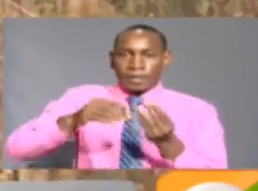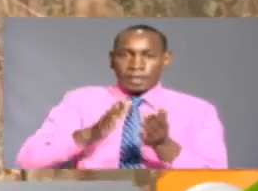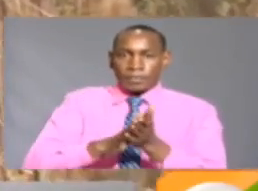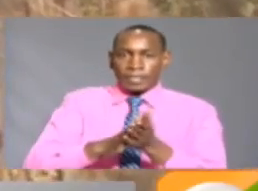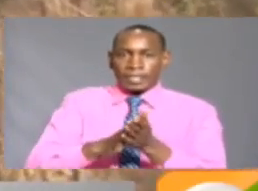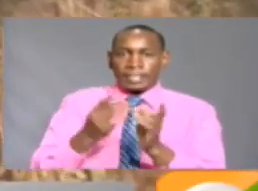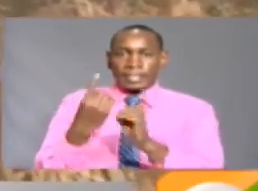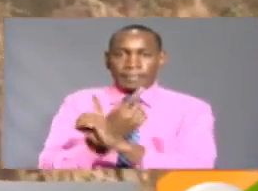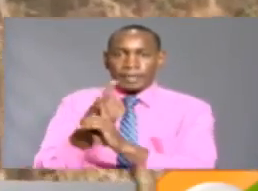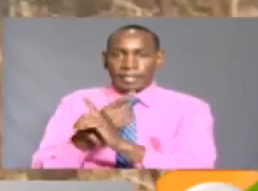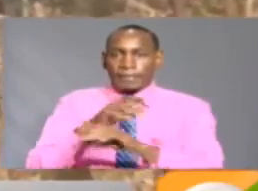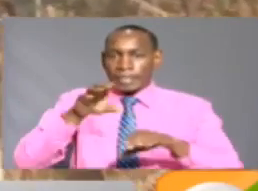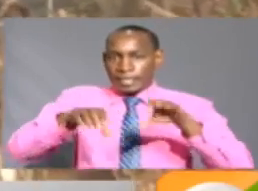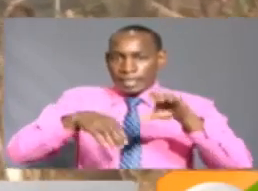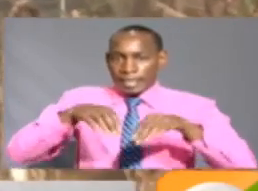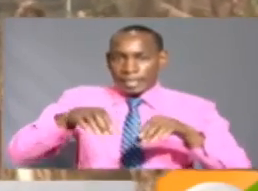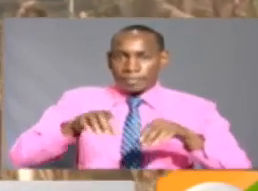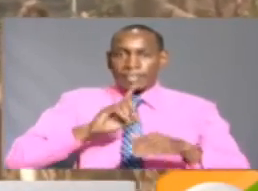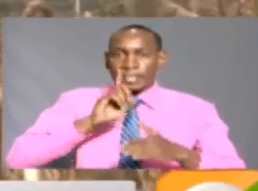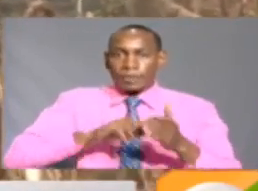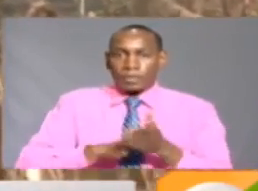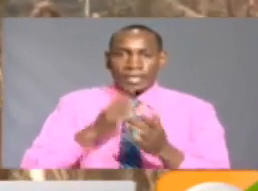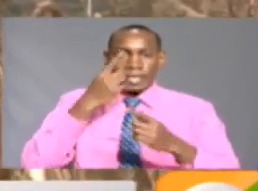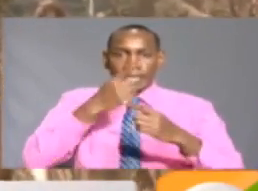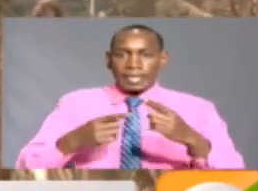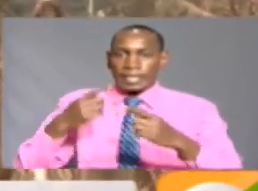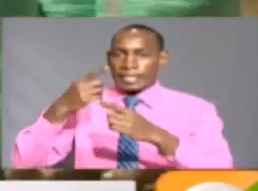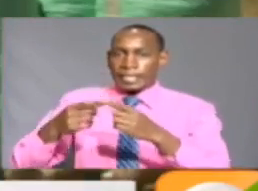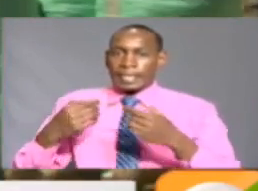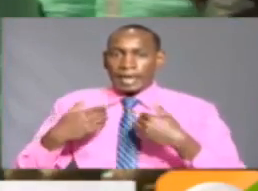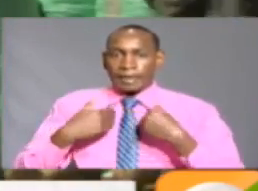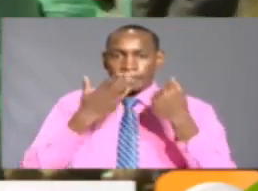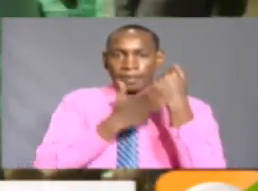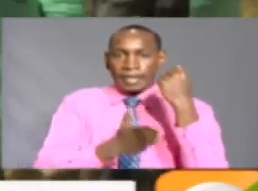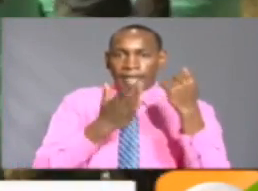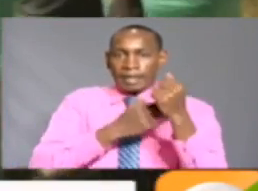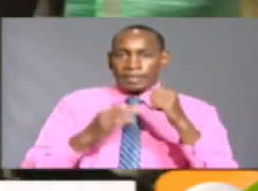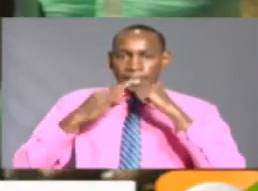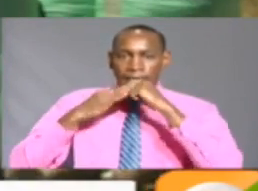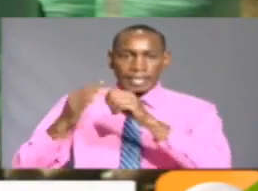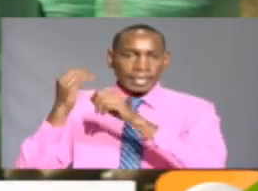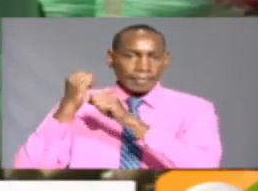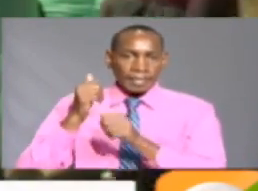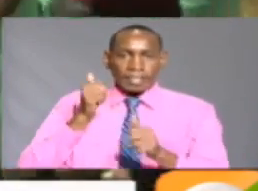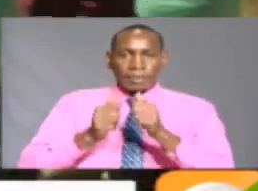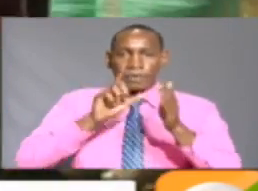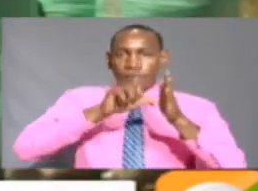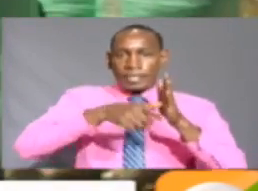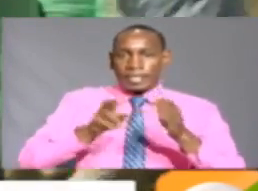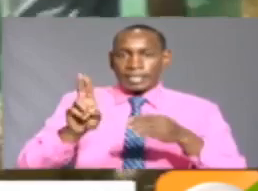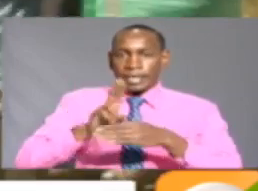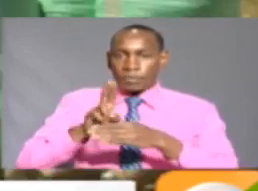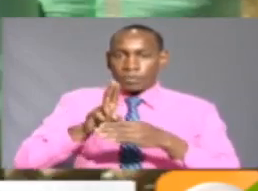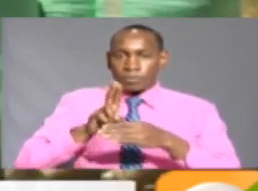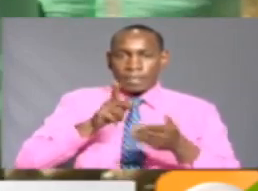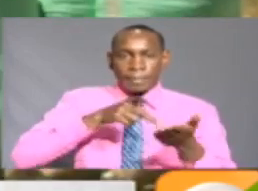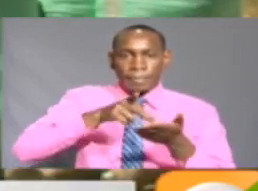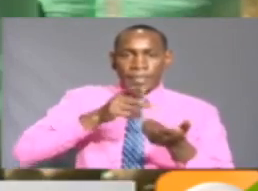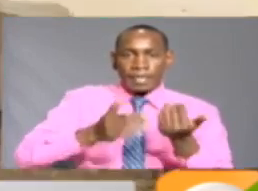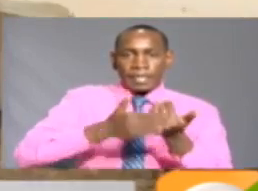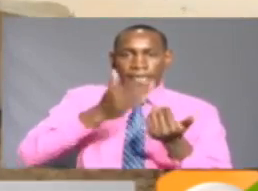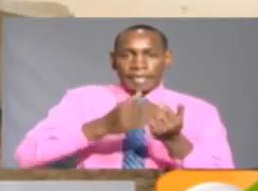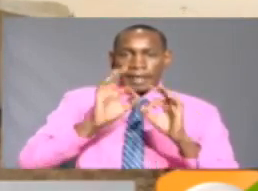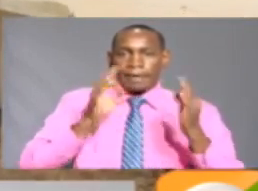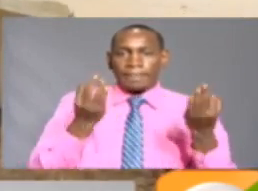a number of cattle. He says that yearly he gets to harvest at least 800 bags which he will later use to cater for his family